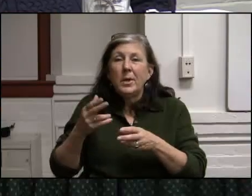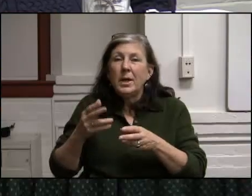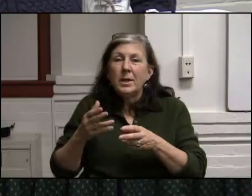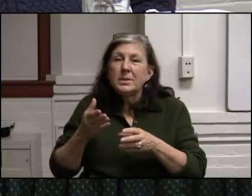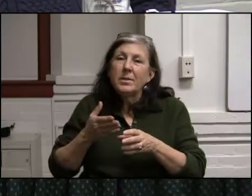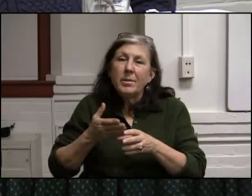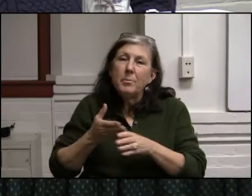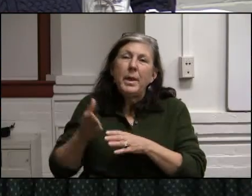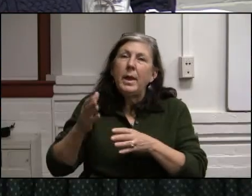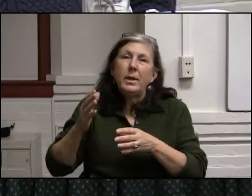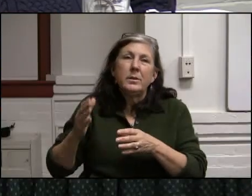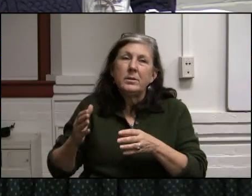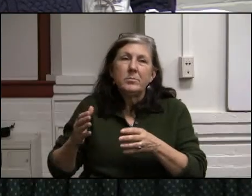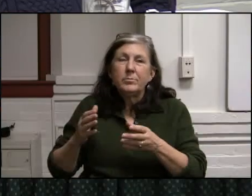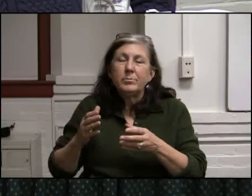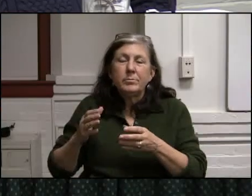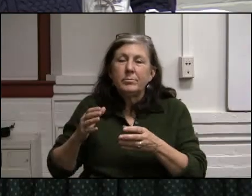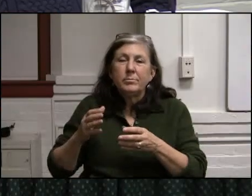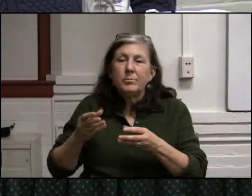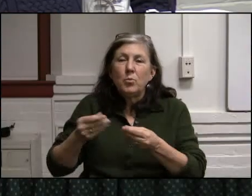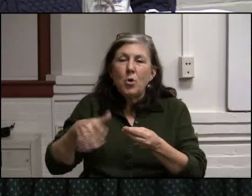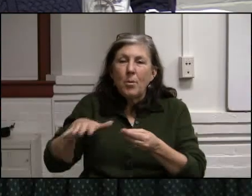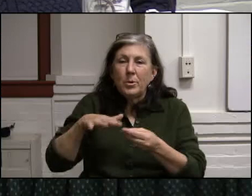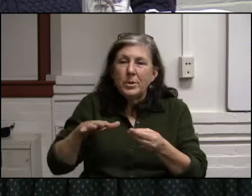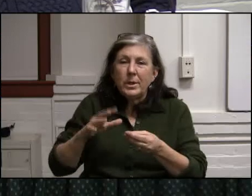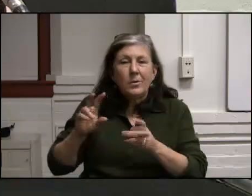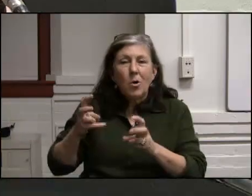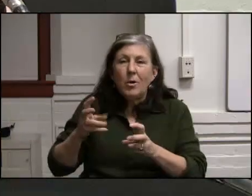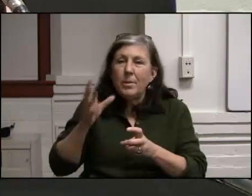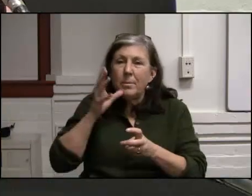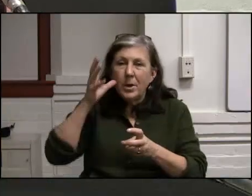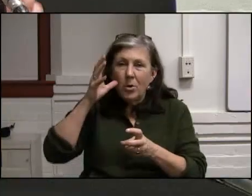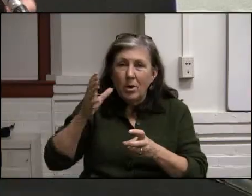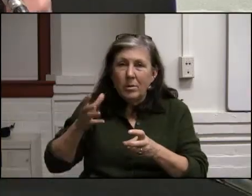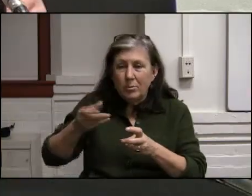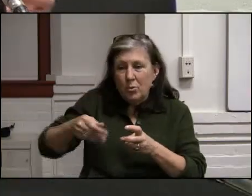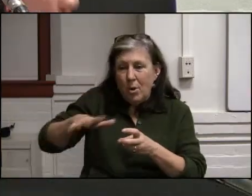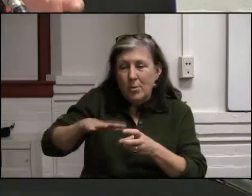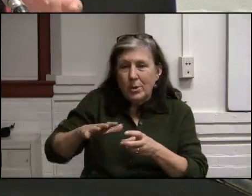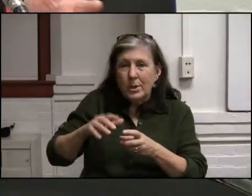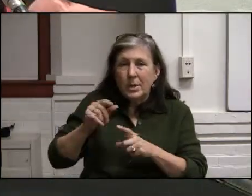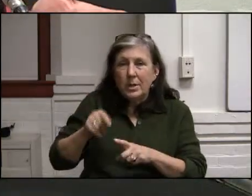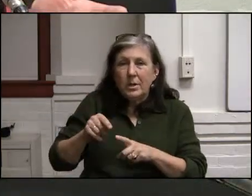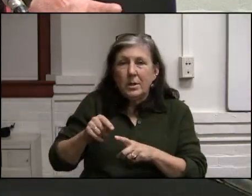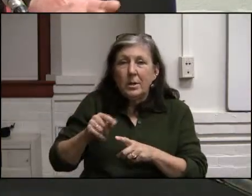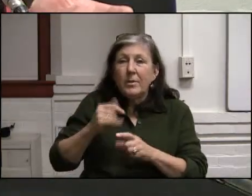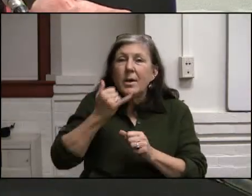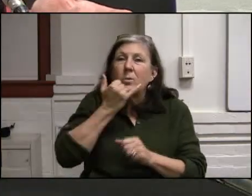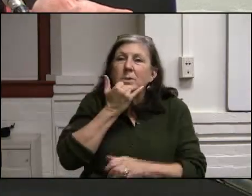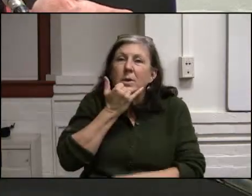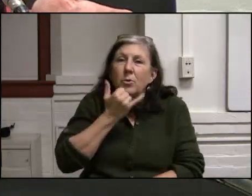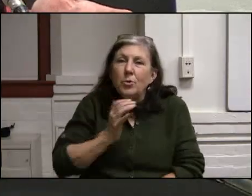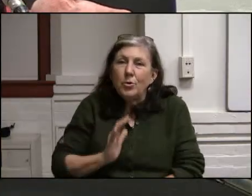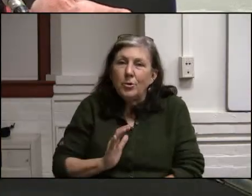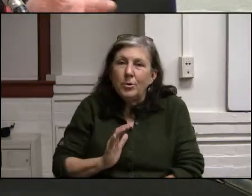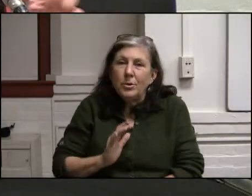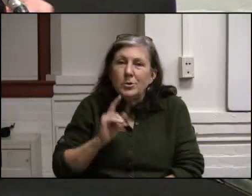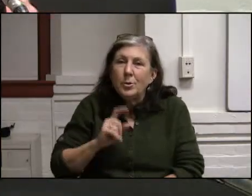So if you have 2 parcels, you have one parcel that's the parent parcel. That was an error on our part.